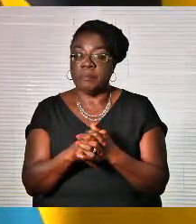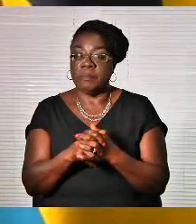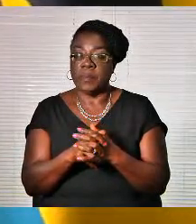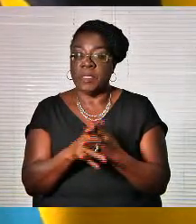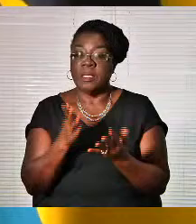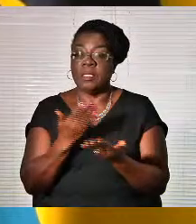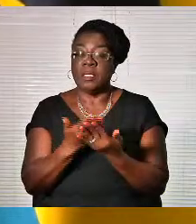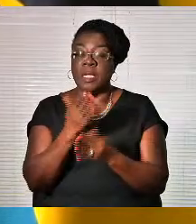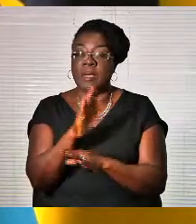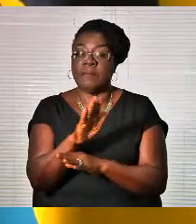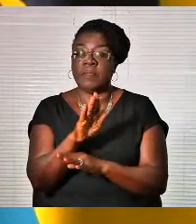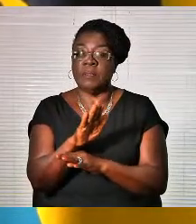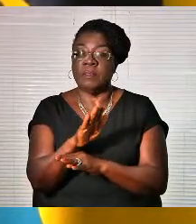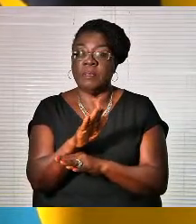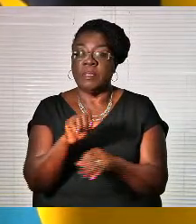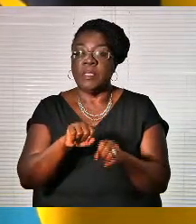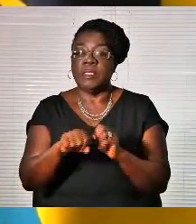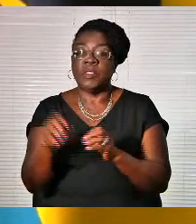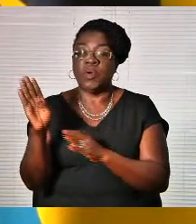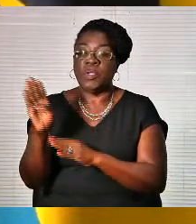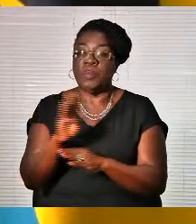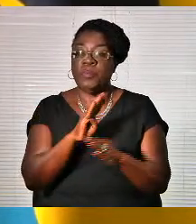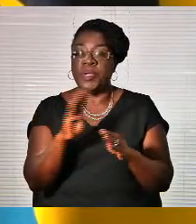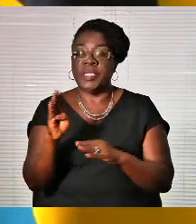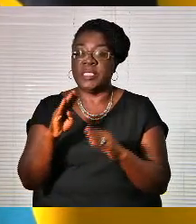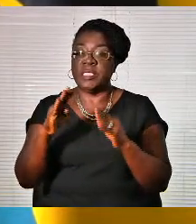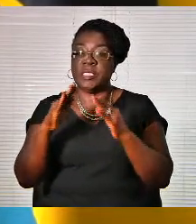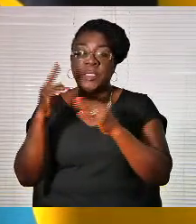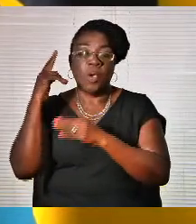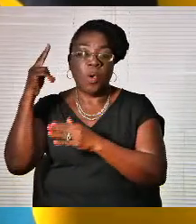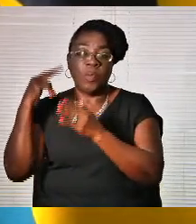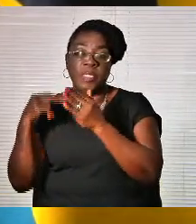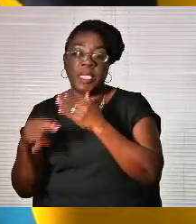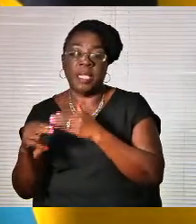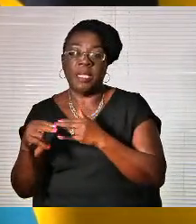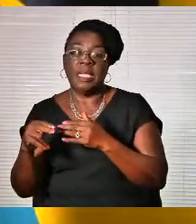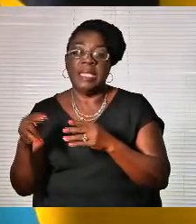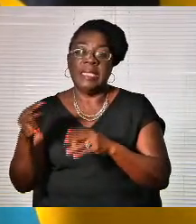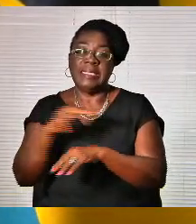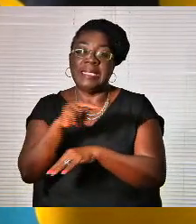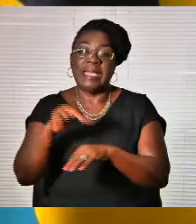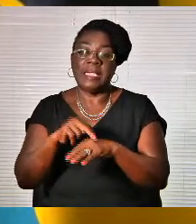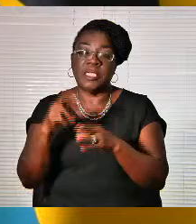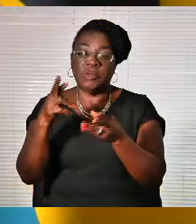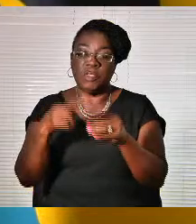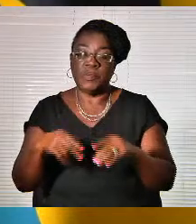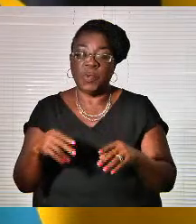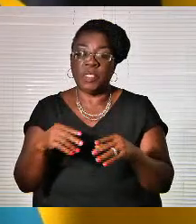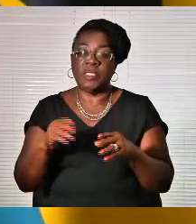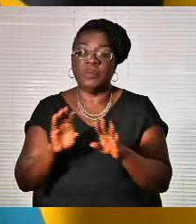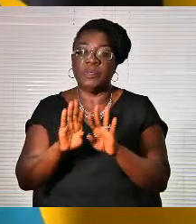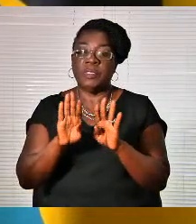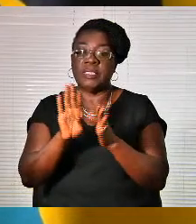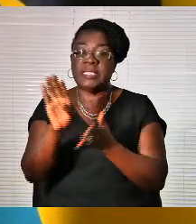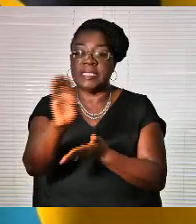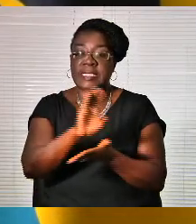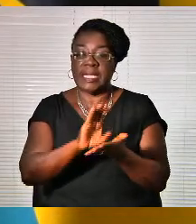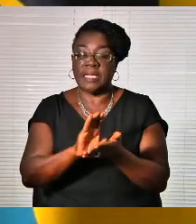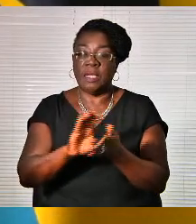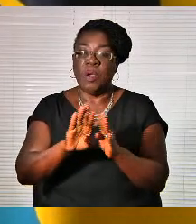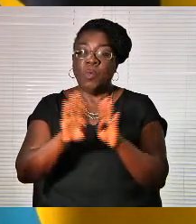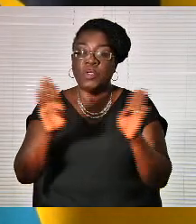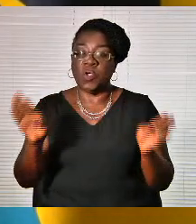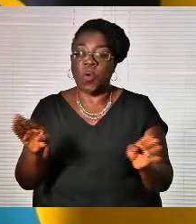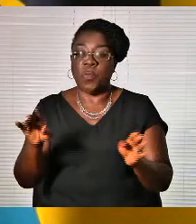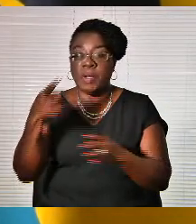Good afternoon again. So the Breezes facility, the National Response Center, was opened because we had a need